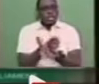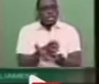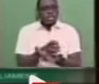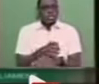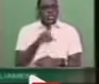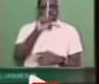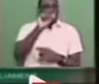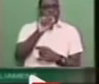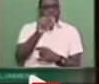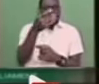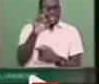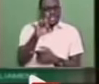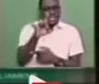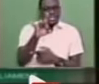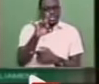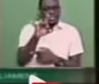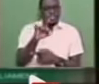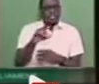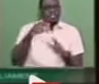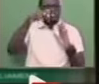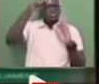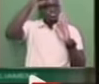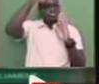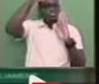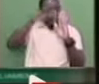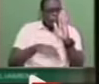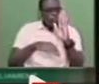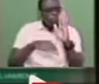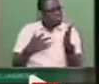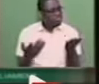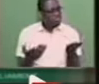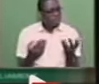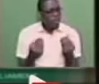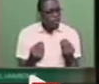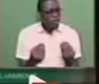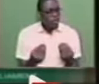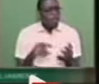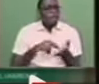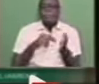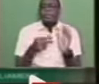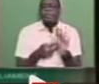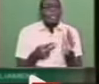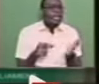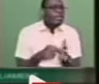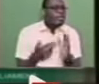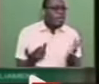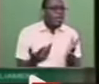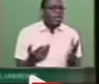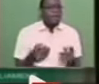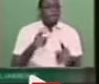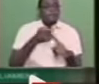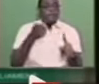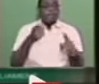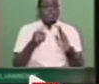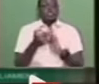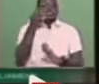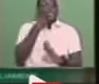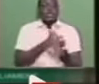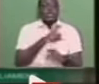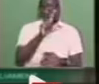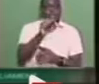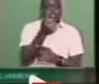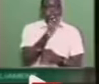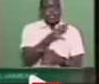452,234. What this means is that in that period from June 2015 to June 2018,